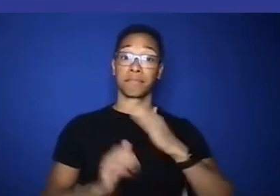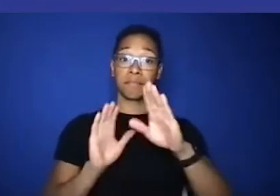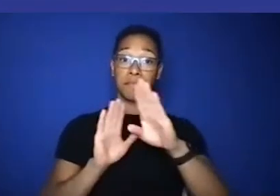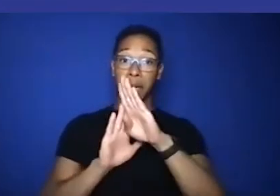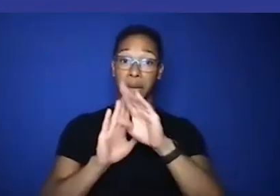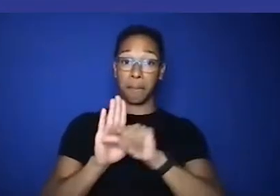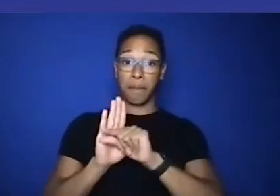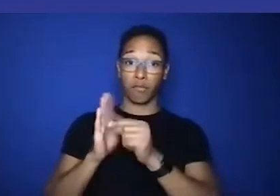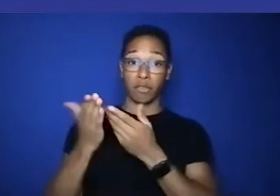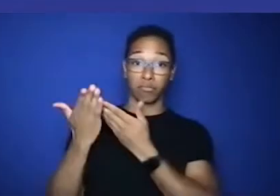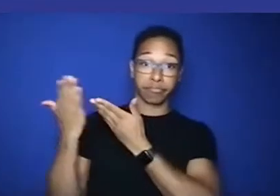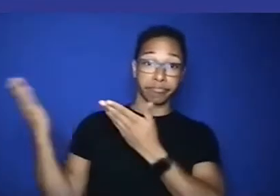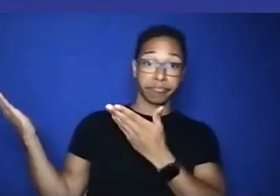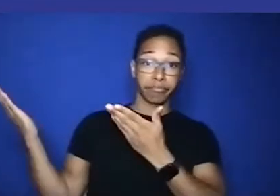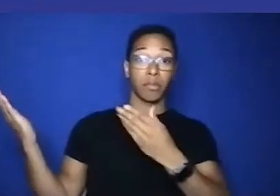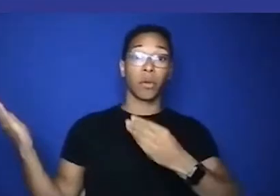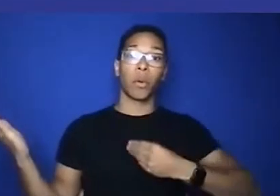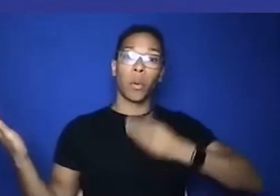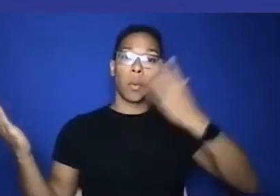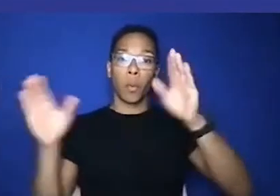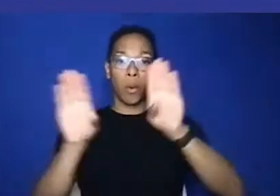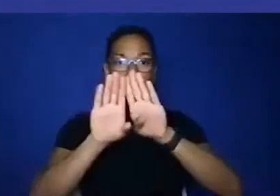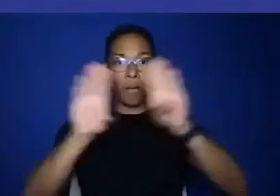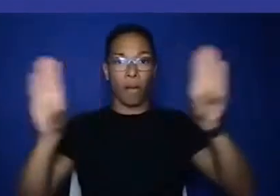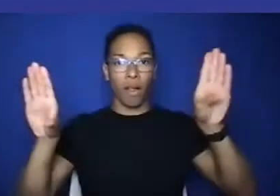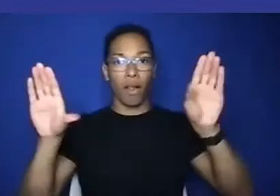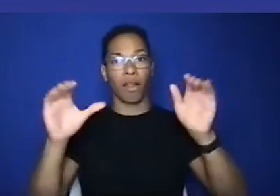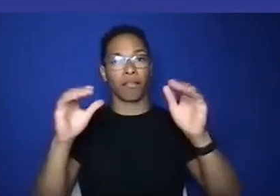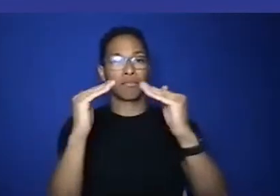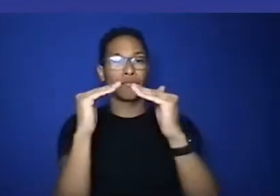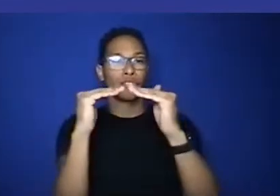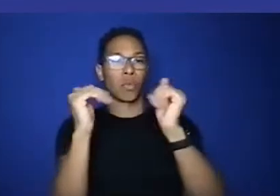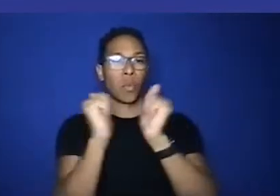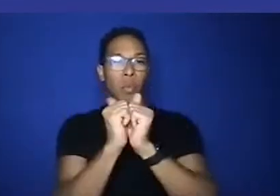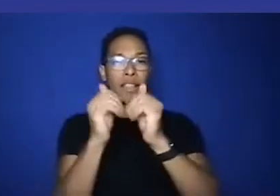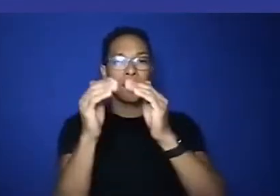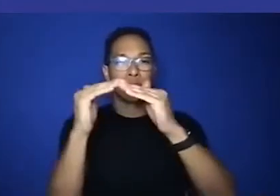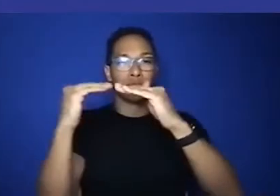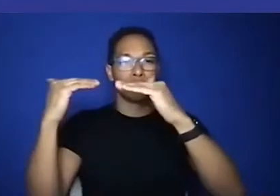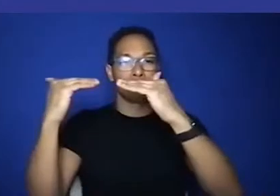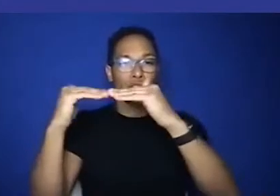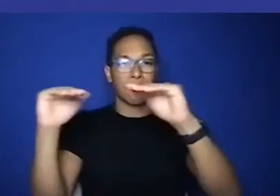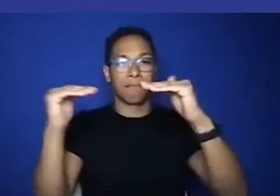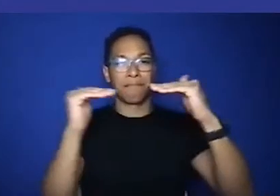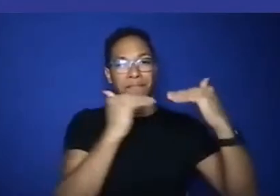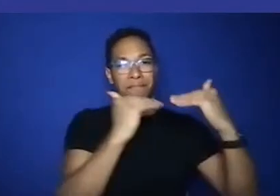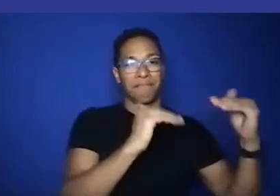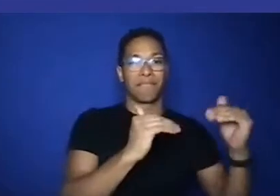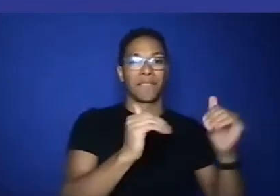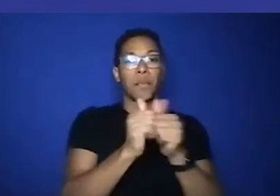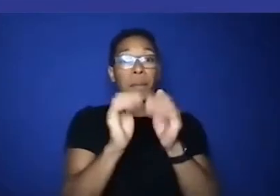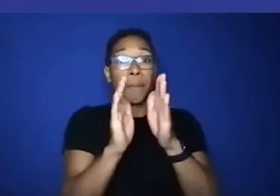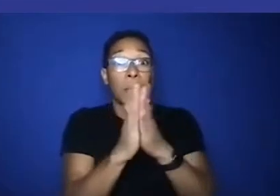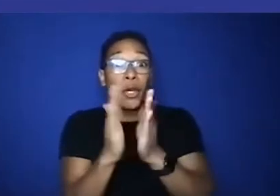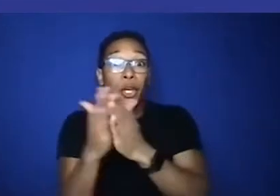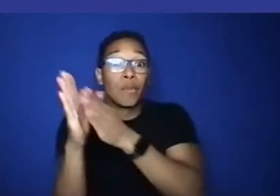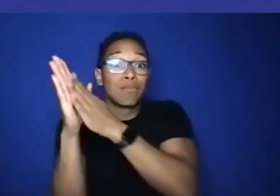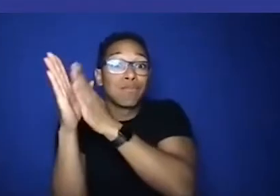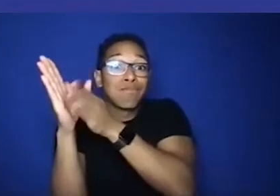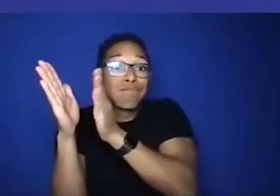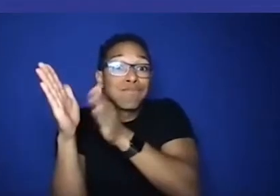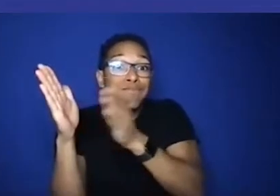a white wall with lots of shelves covered in pens and notebooks with prints from Nikki McClure and Jess X. Snow.